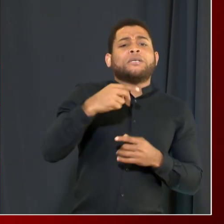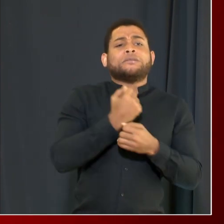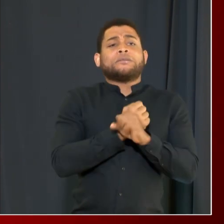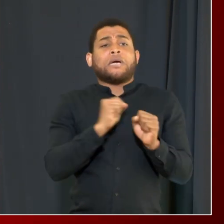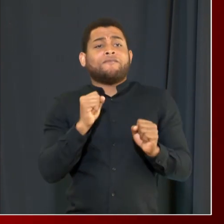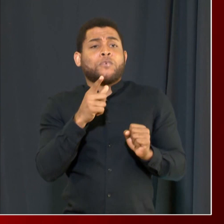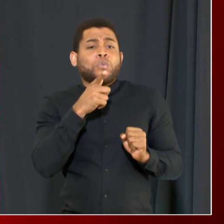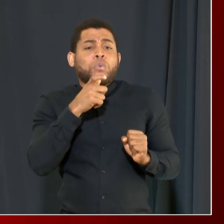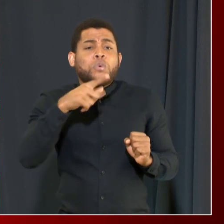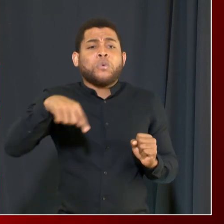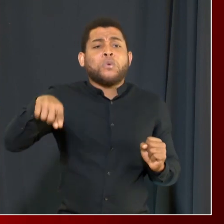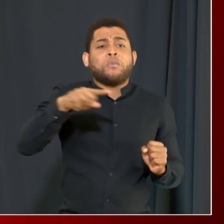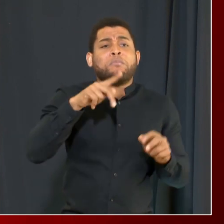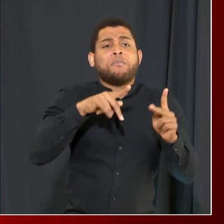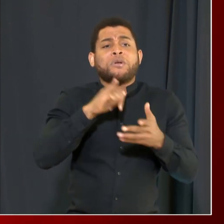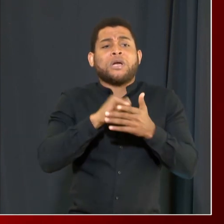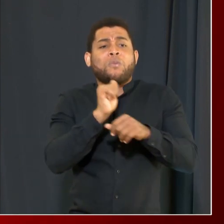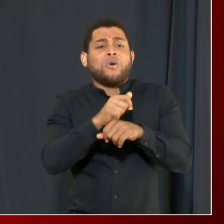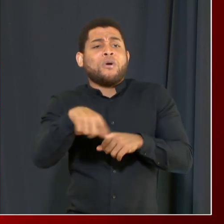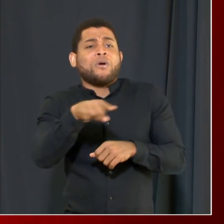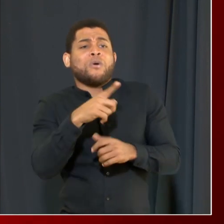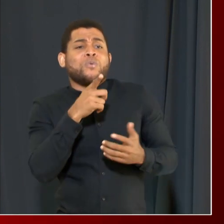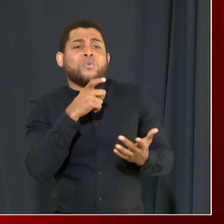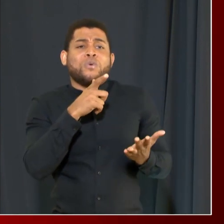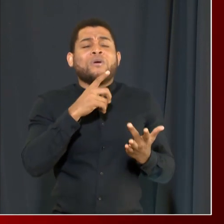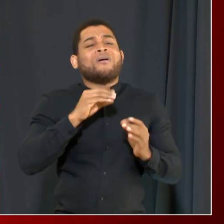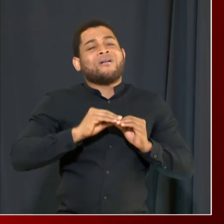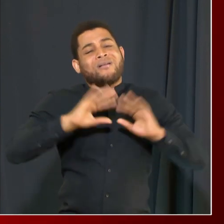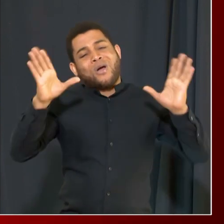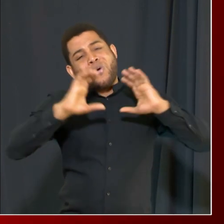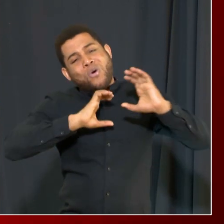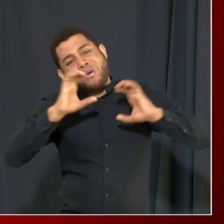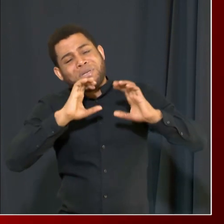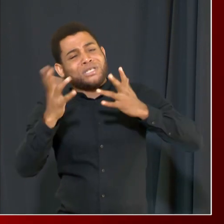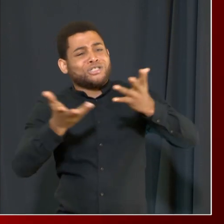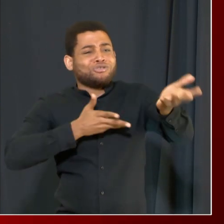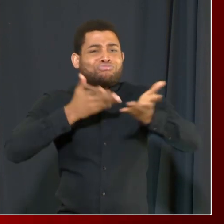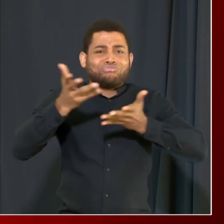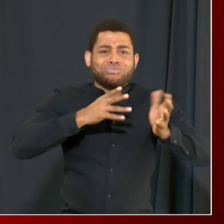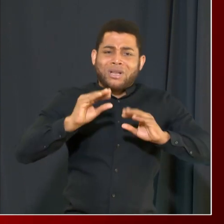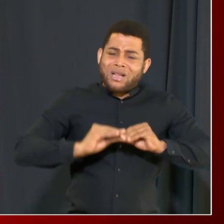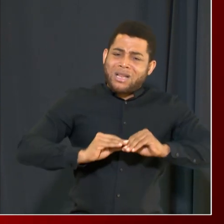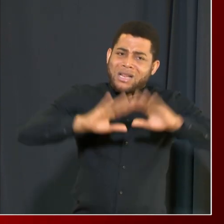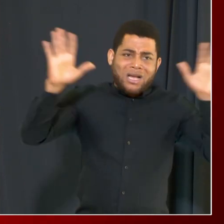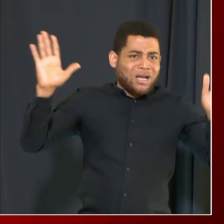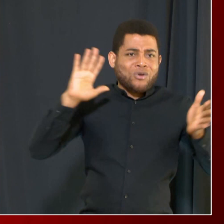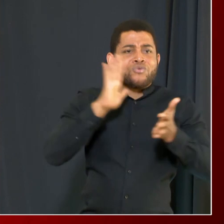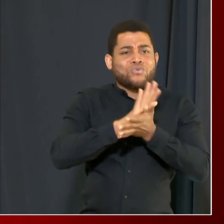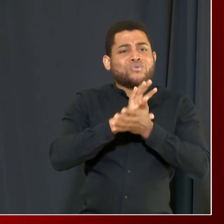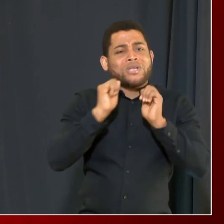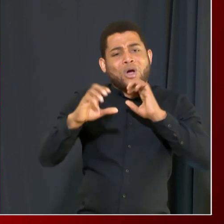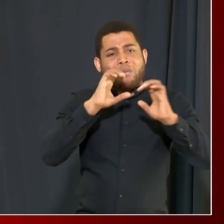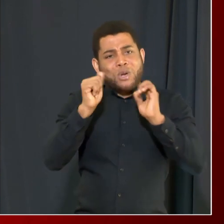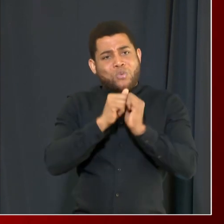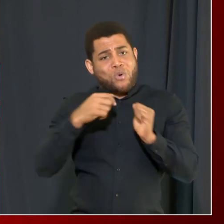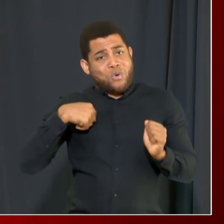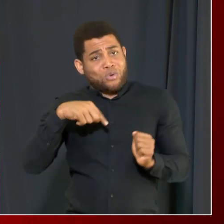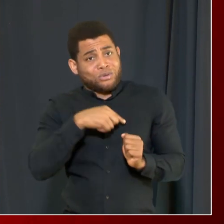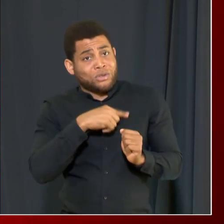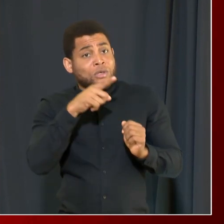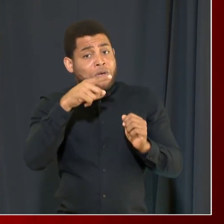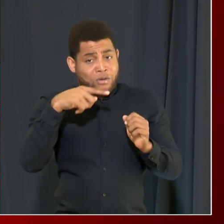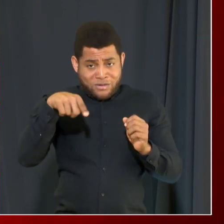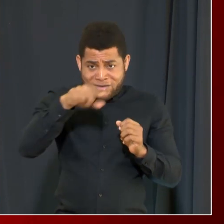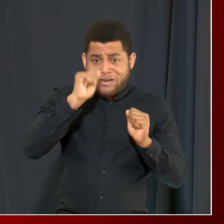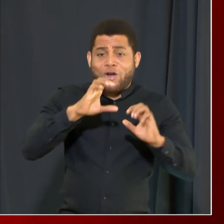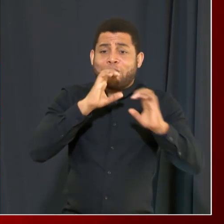case and that we have clear communication channels and ways that schools can communicate with us and we can communicate with them. And so we're excited about all of